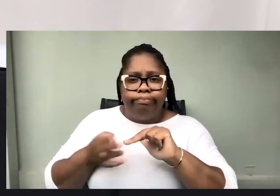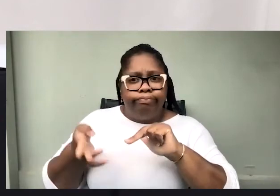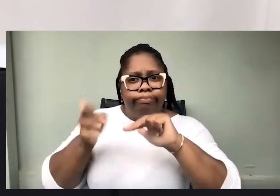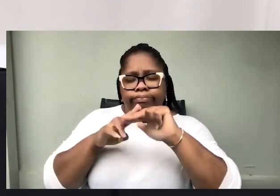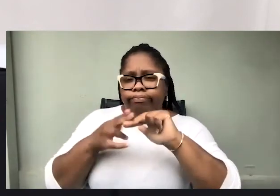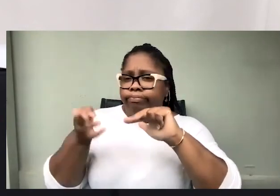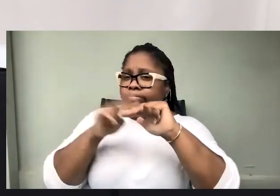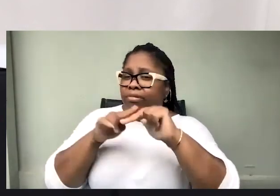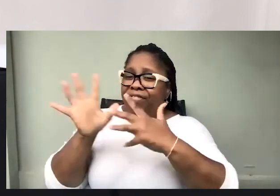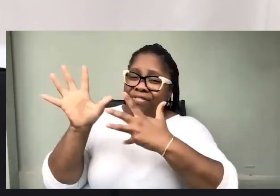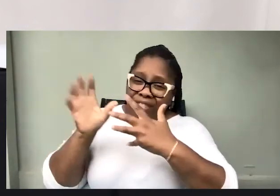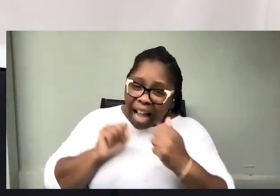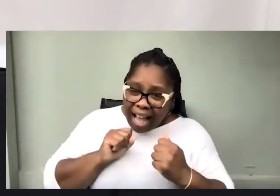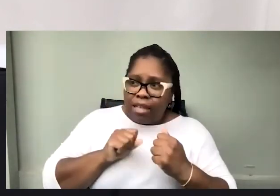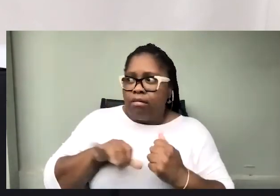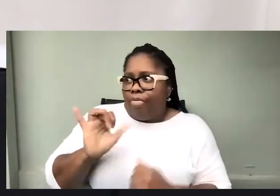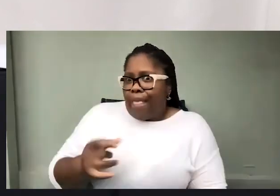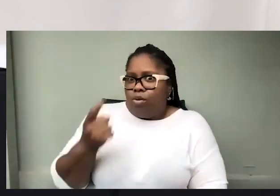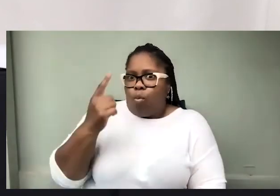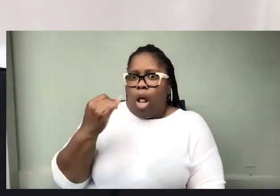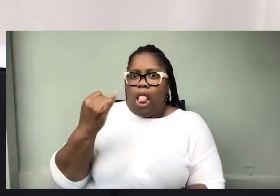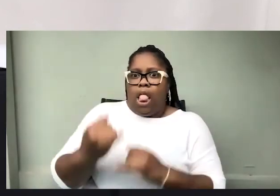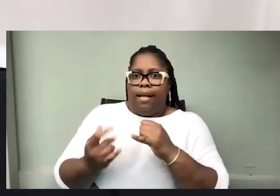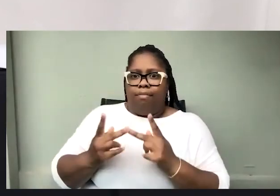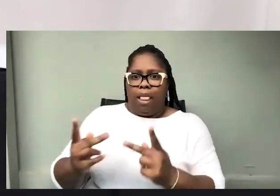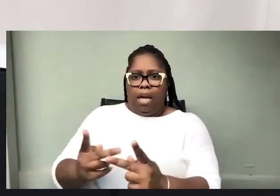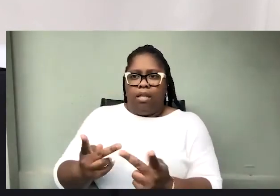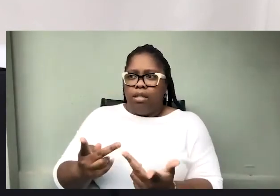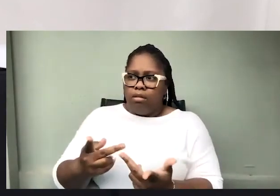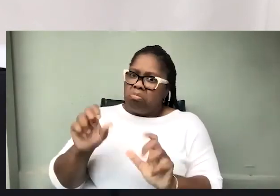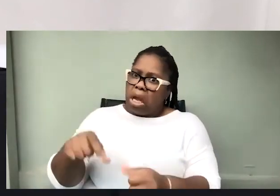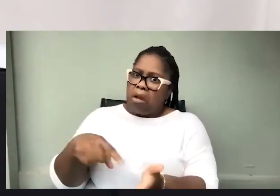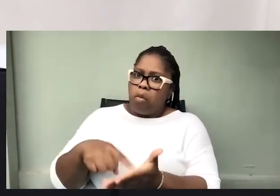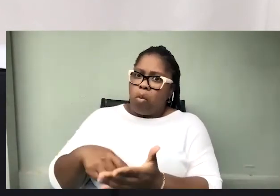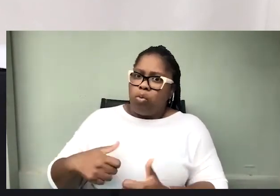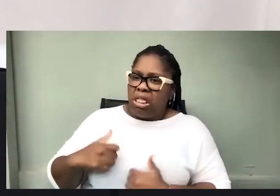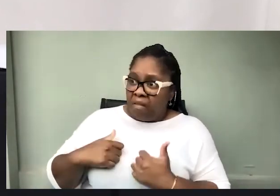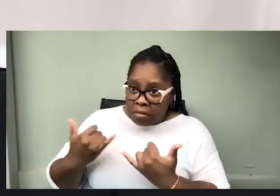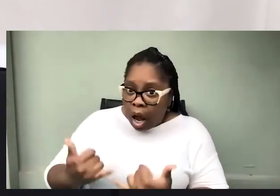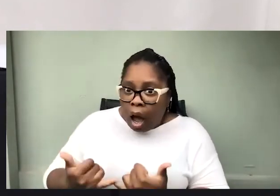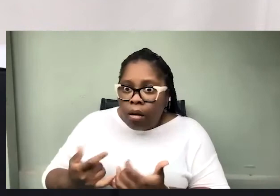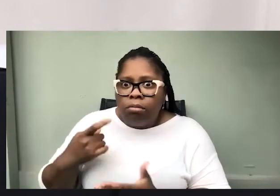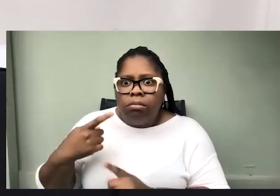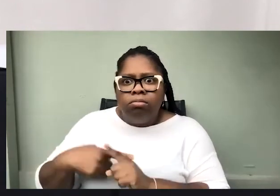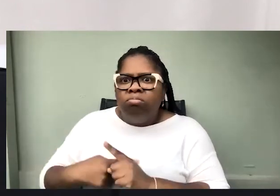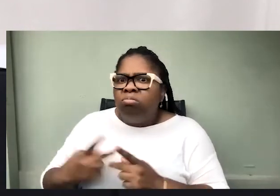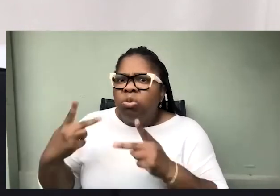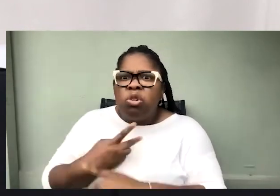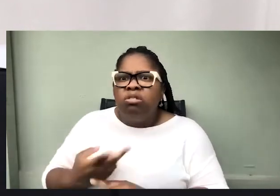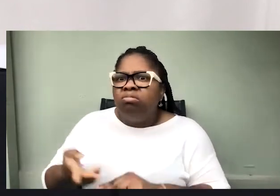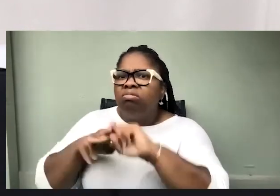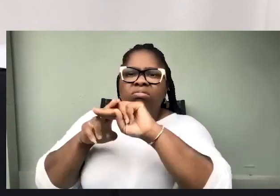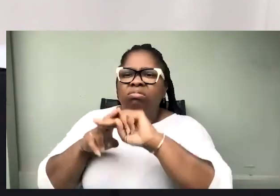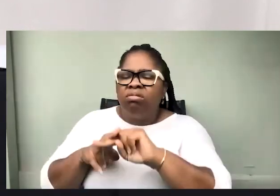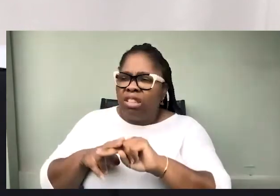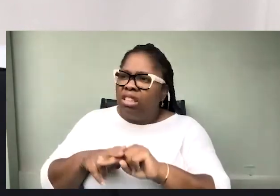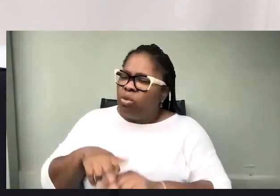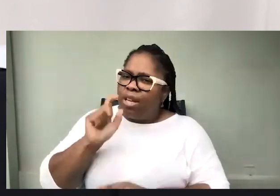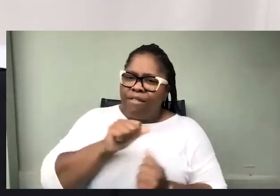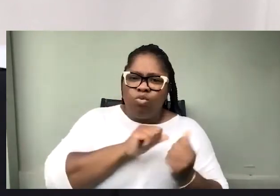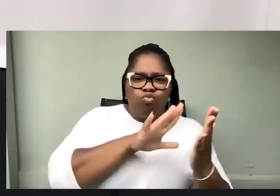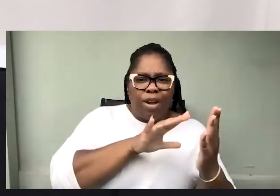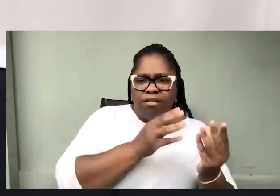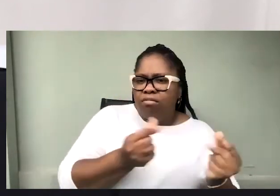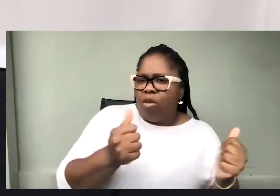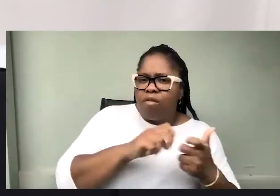and this is one of our last affordable places to live. So we have to address this quickly, we have